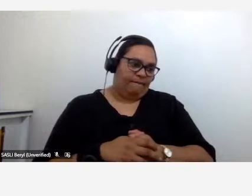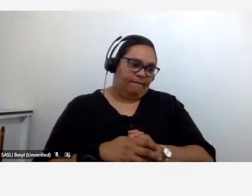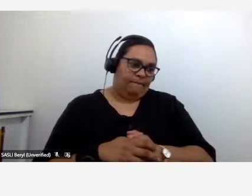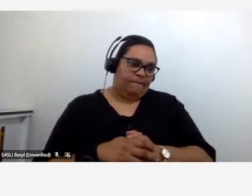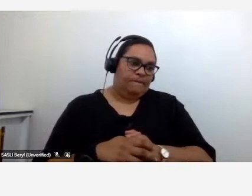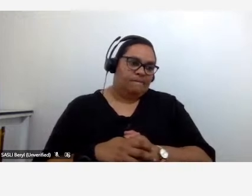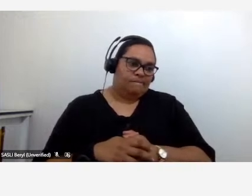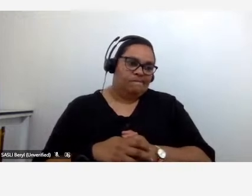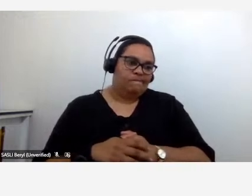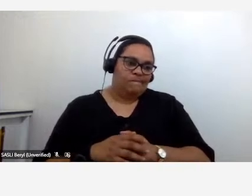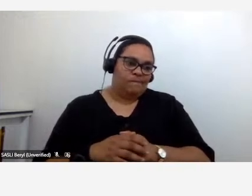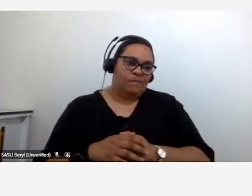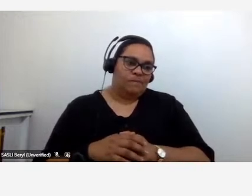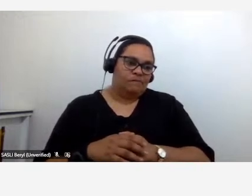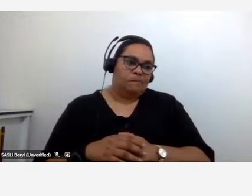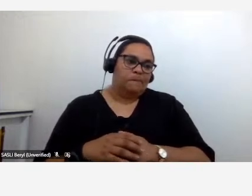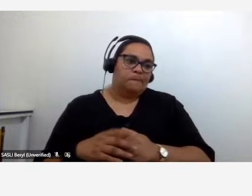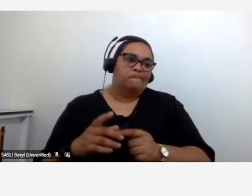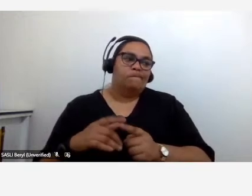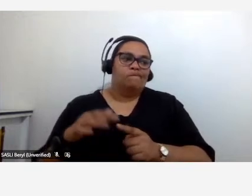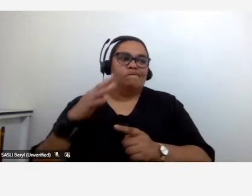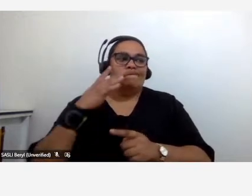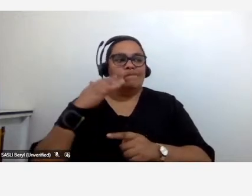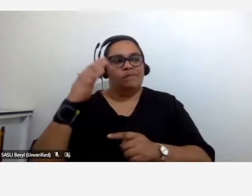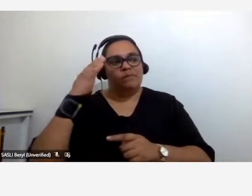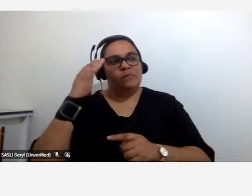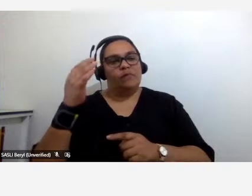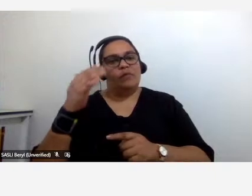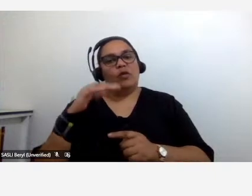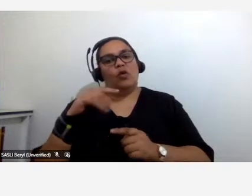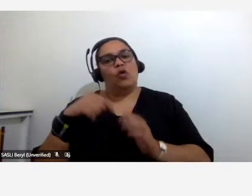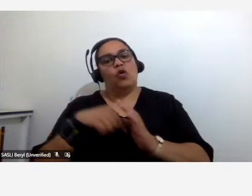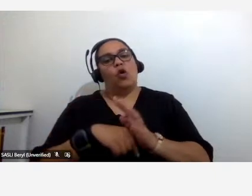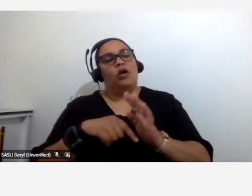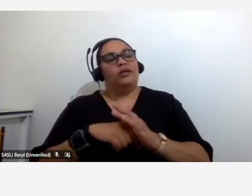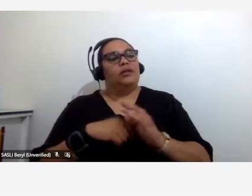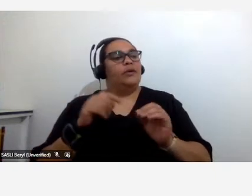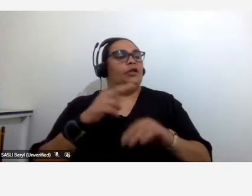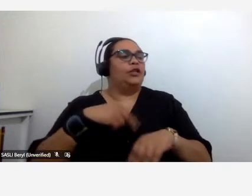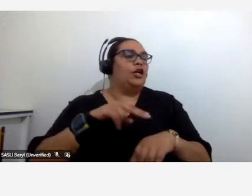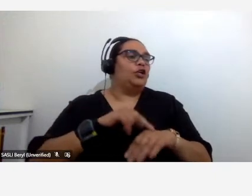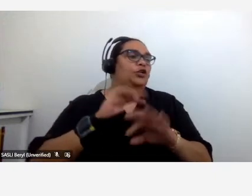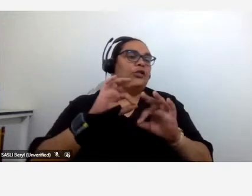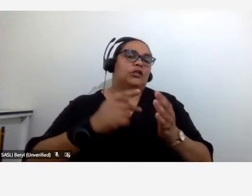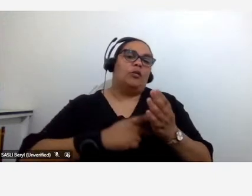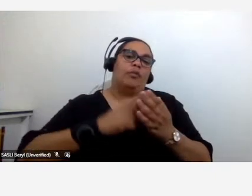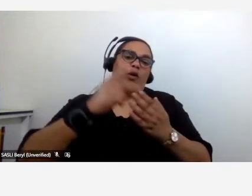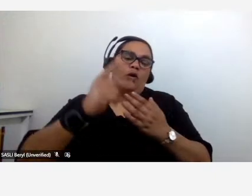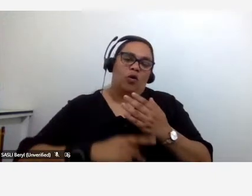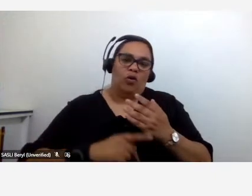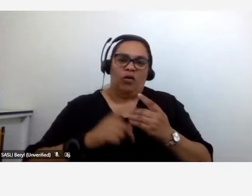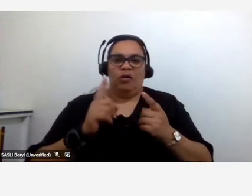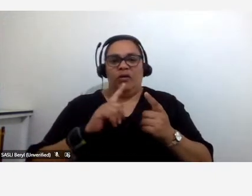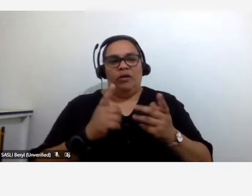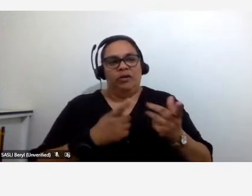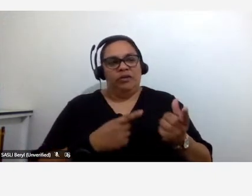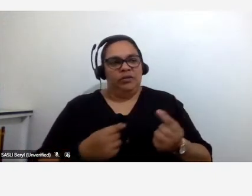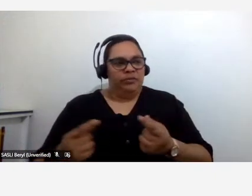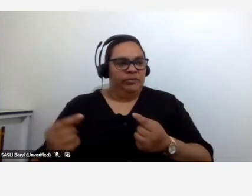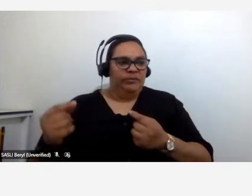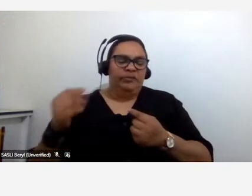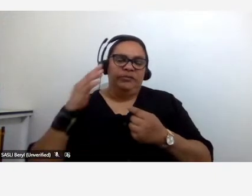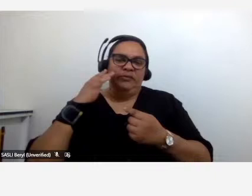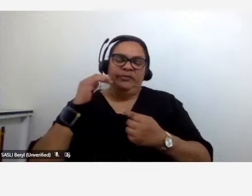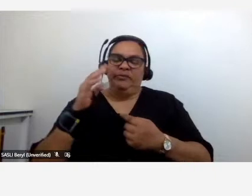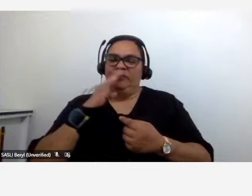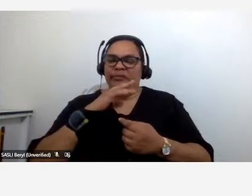Whilst one acknowledged the content of the nature of the projects undertaken, was there